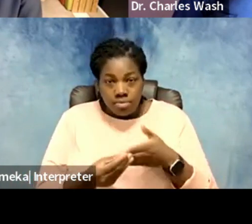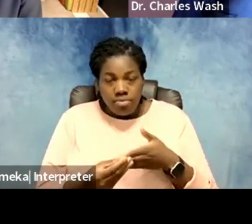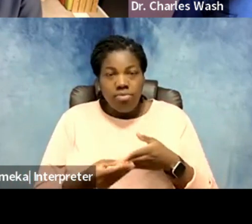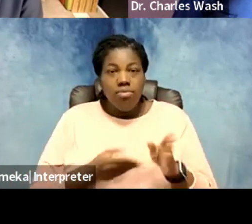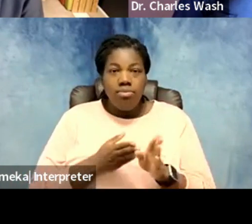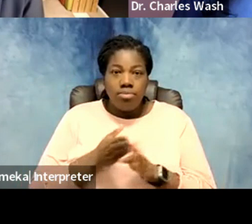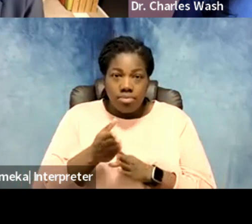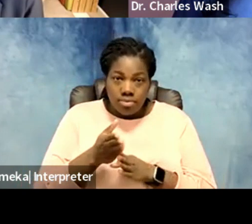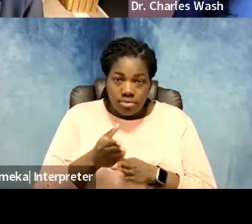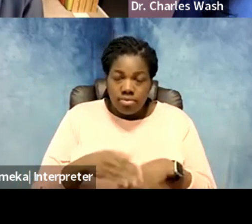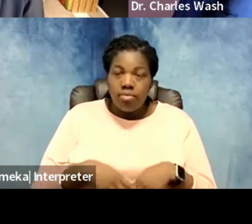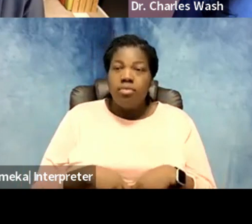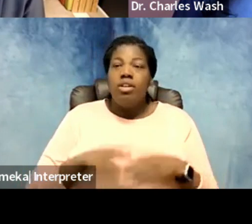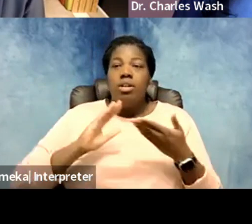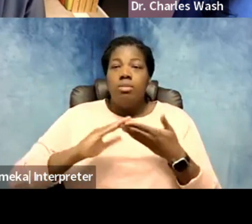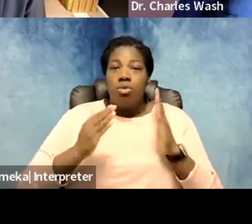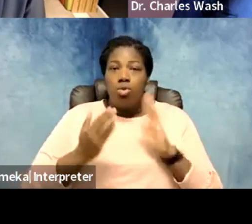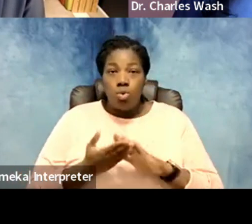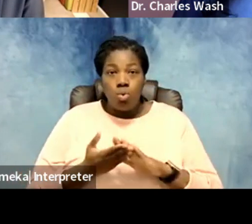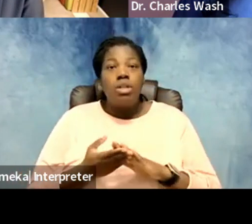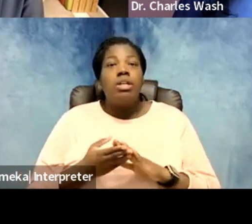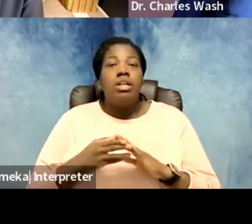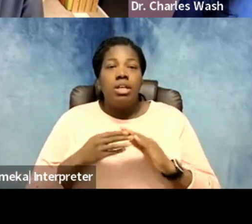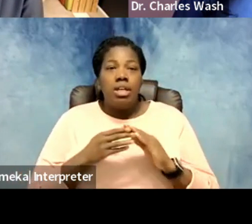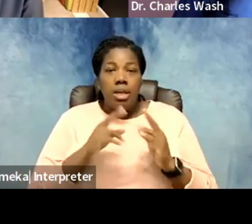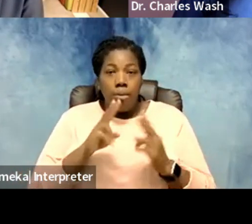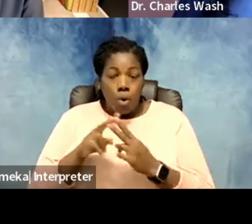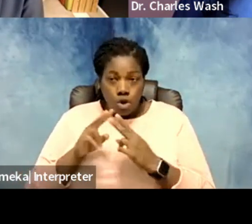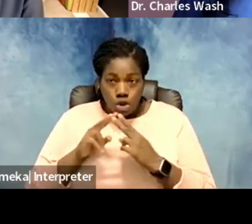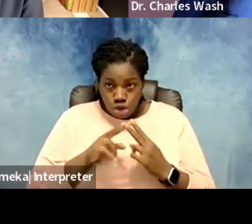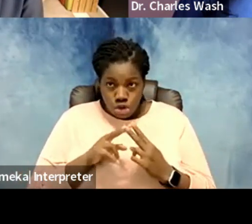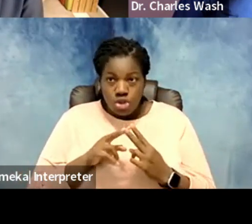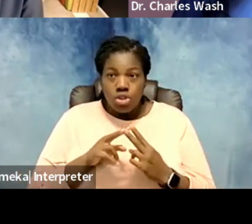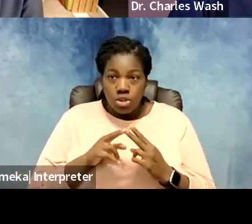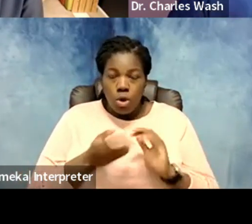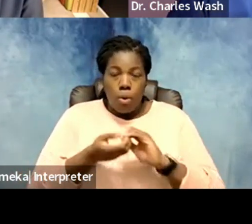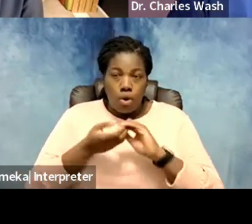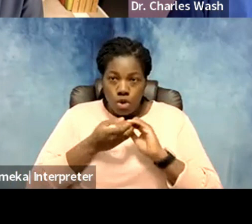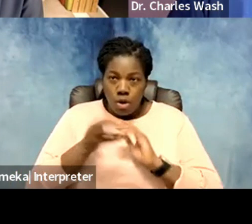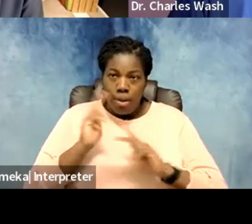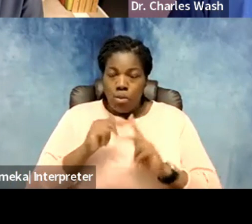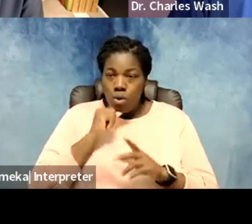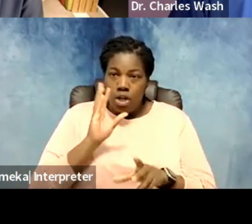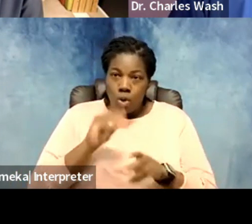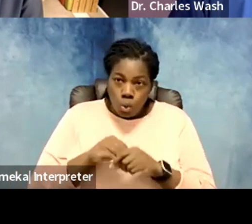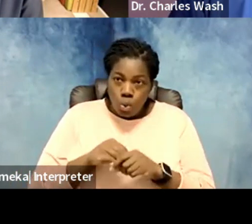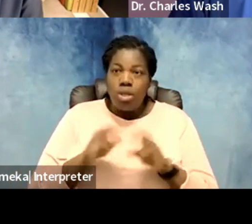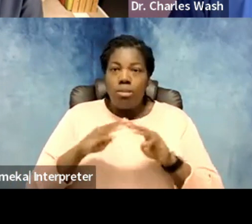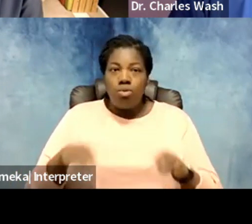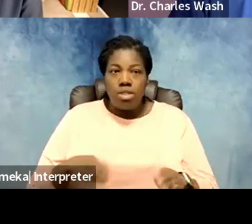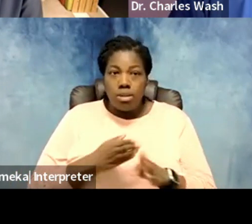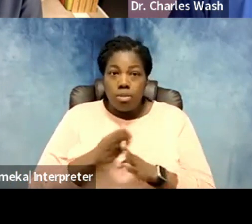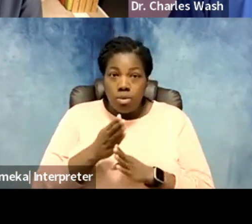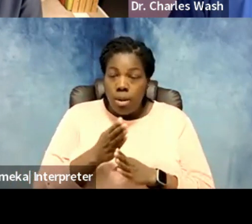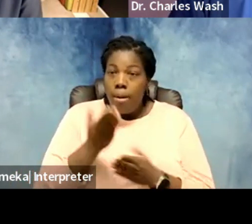industry, as community partners, for those that are not part of the museum industry,